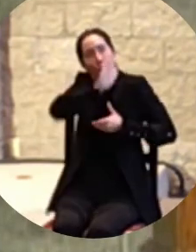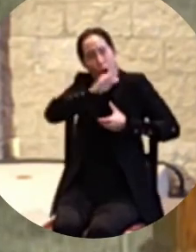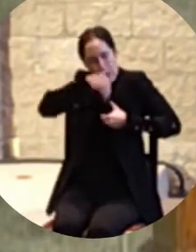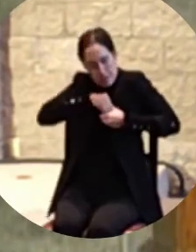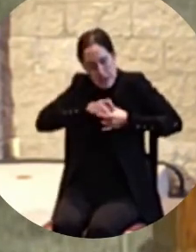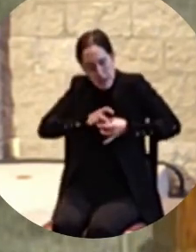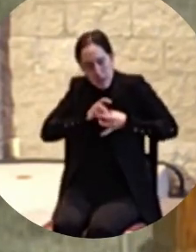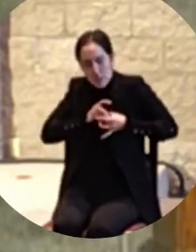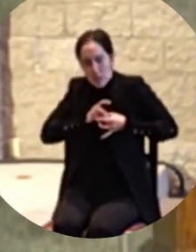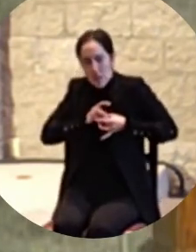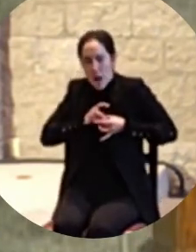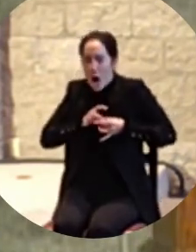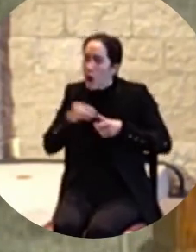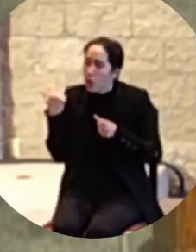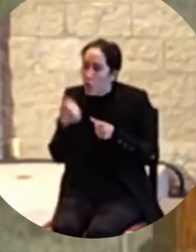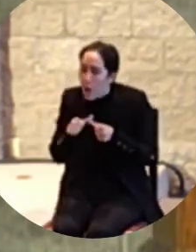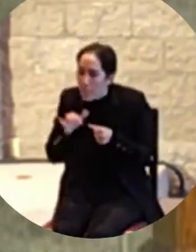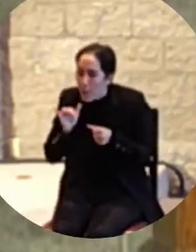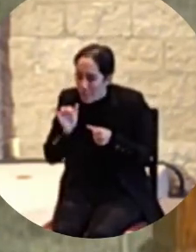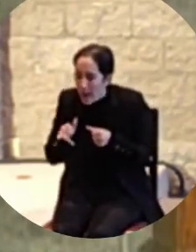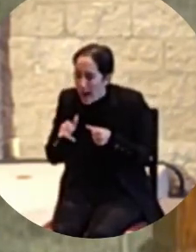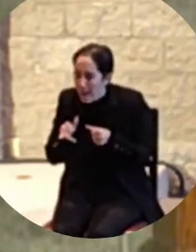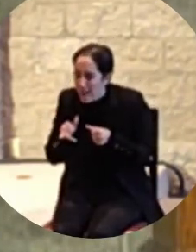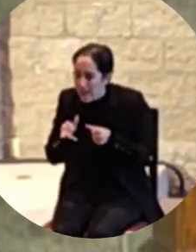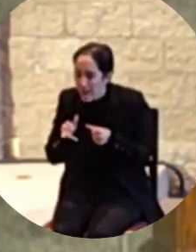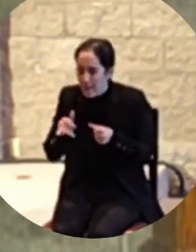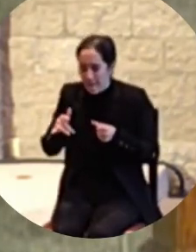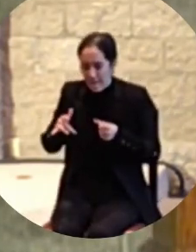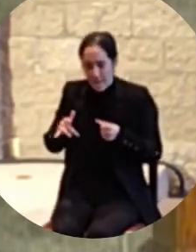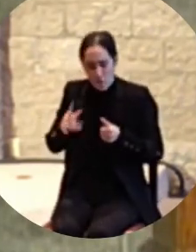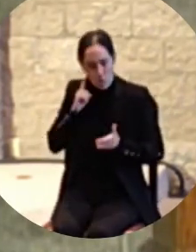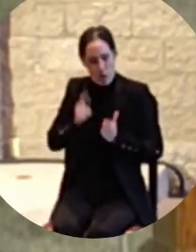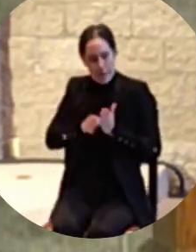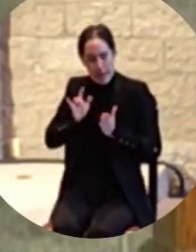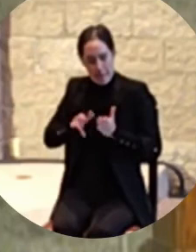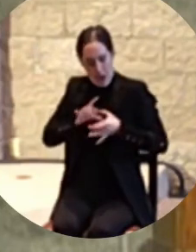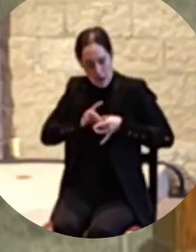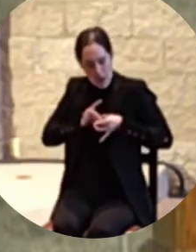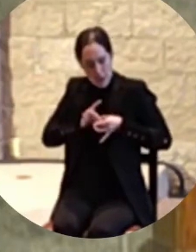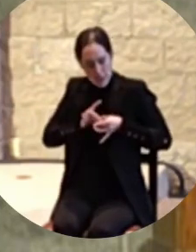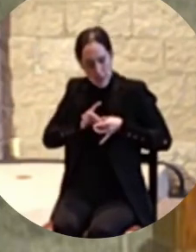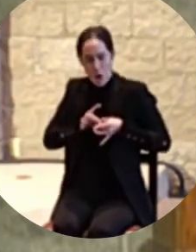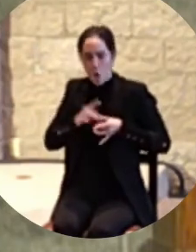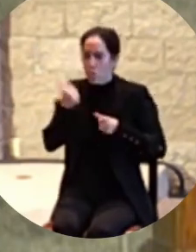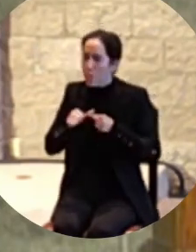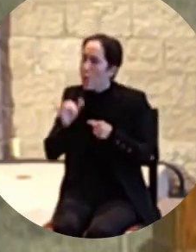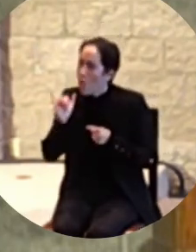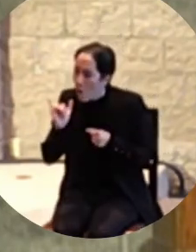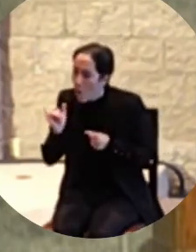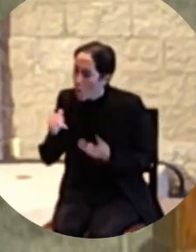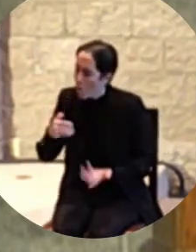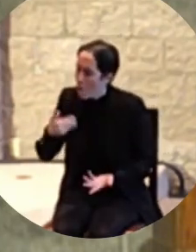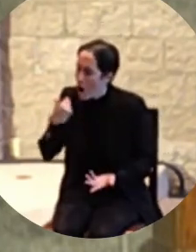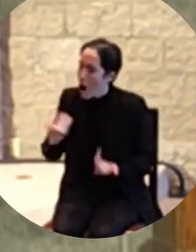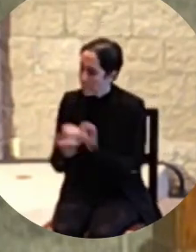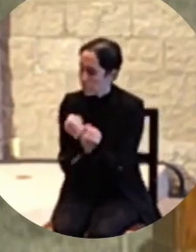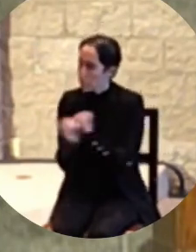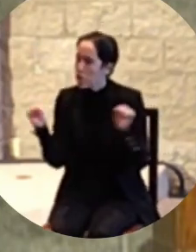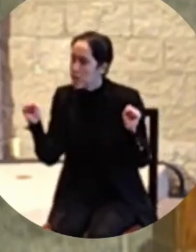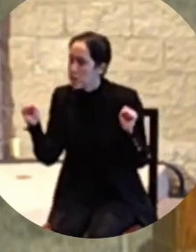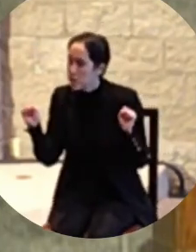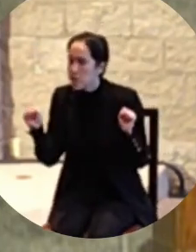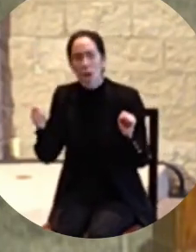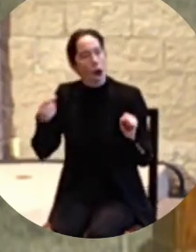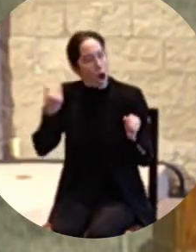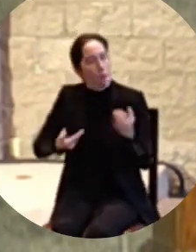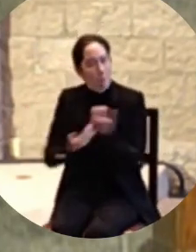free. I am free, and it frees us all up, I think, once we realize that we cannot do this alone, that we need